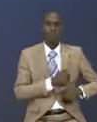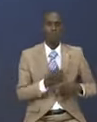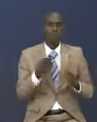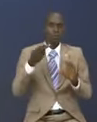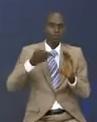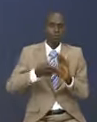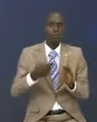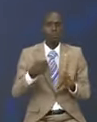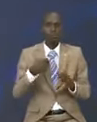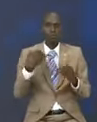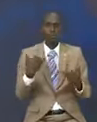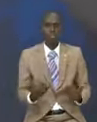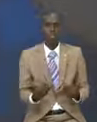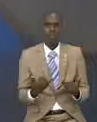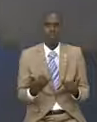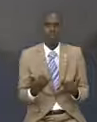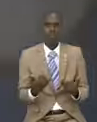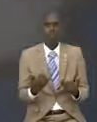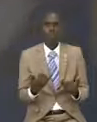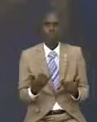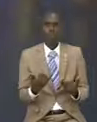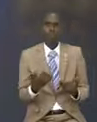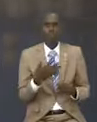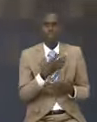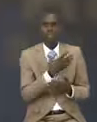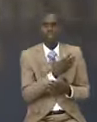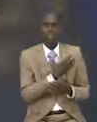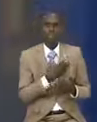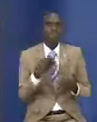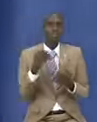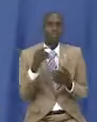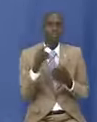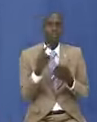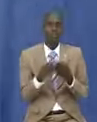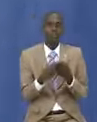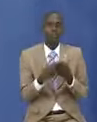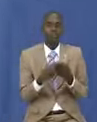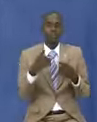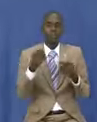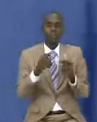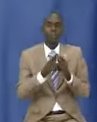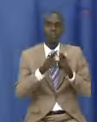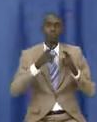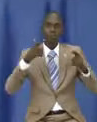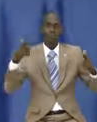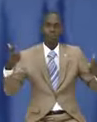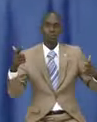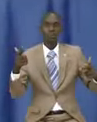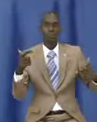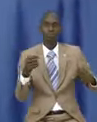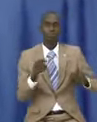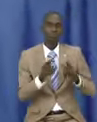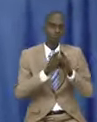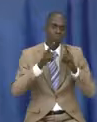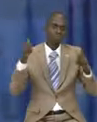this uncommon opportunity to welcome the Field Marshal, the spiritual Field